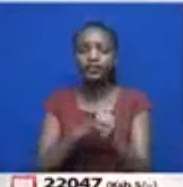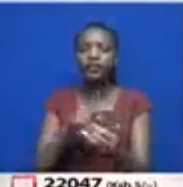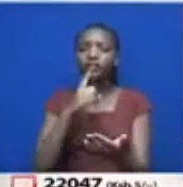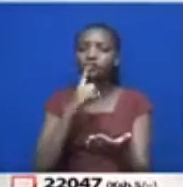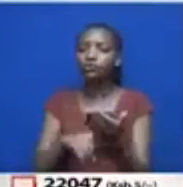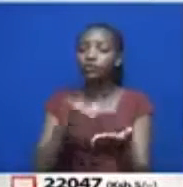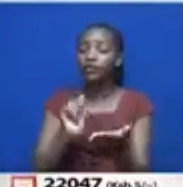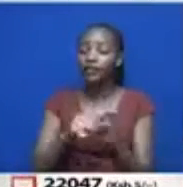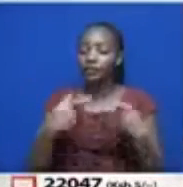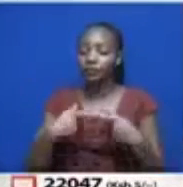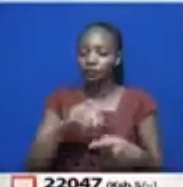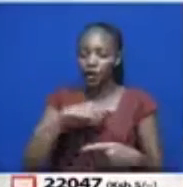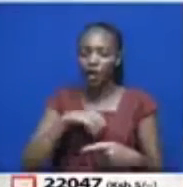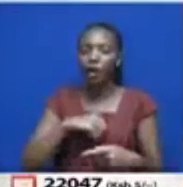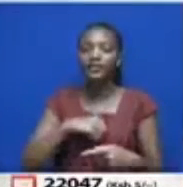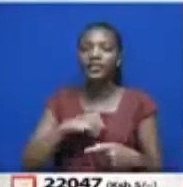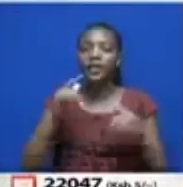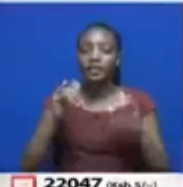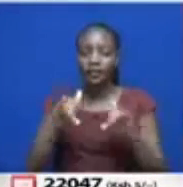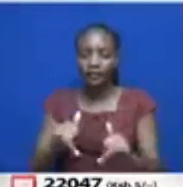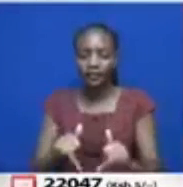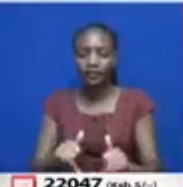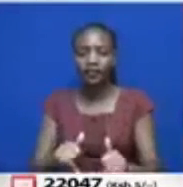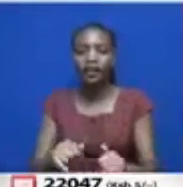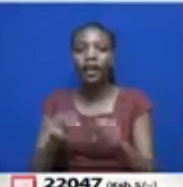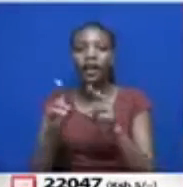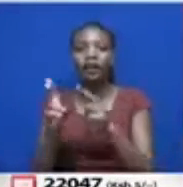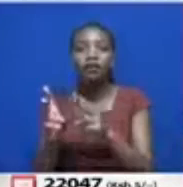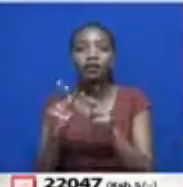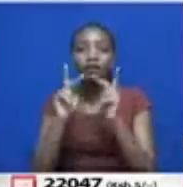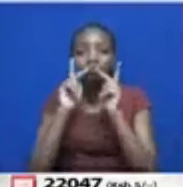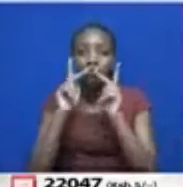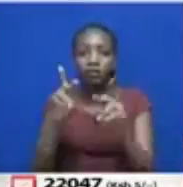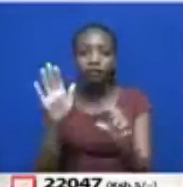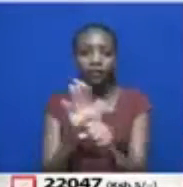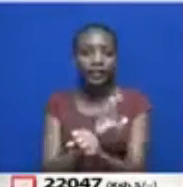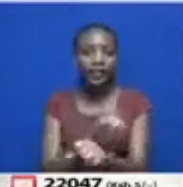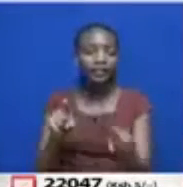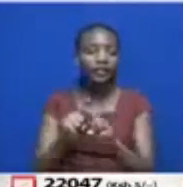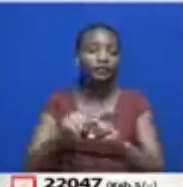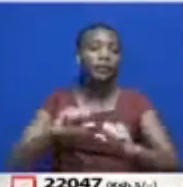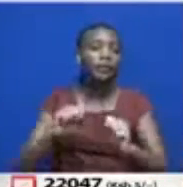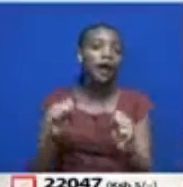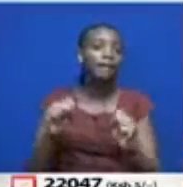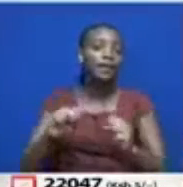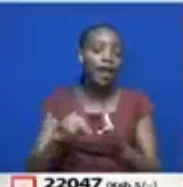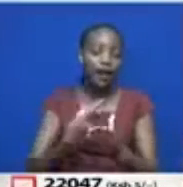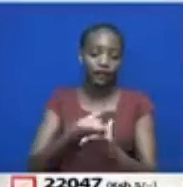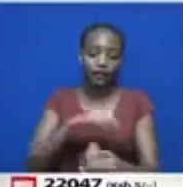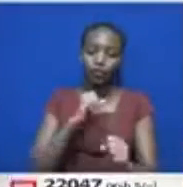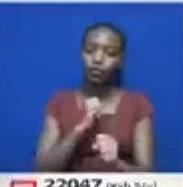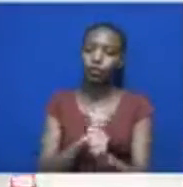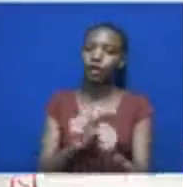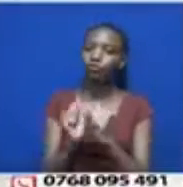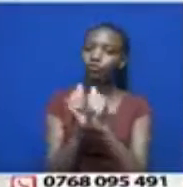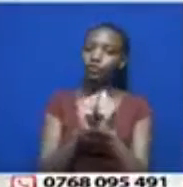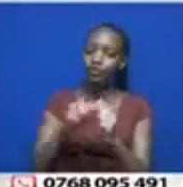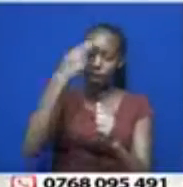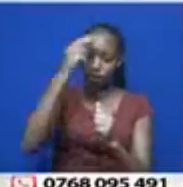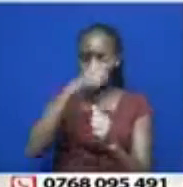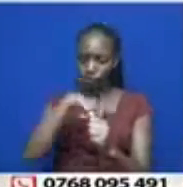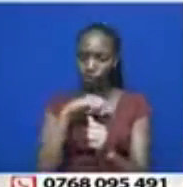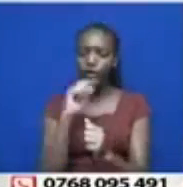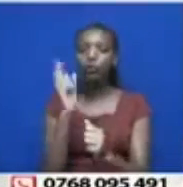our people live peacefully, they live happily, and we are able to work together, because ultimately we are one